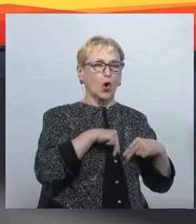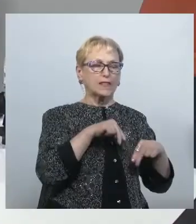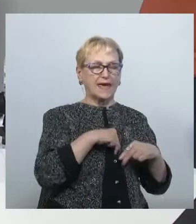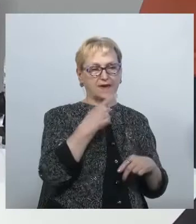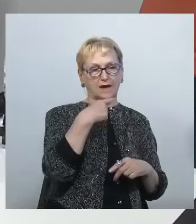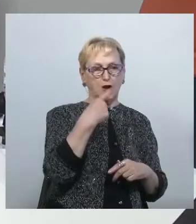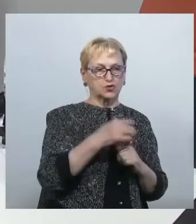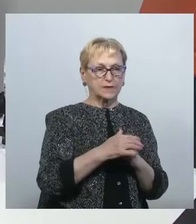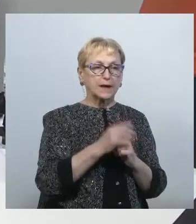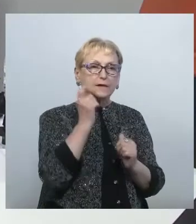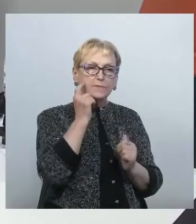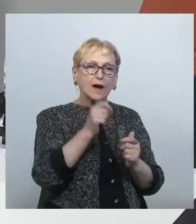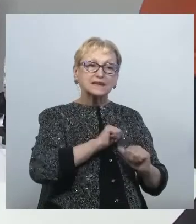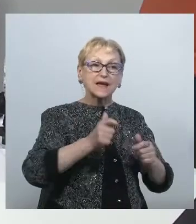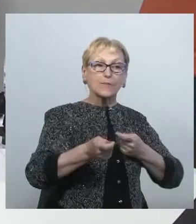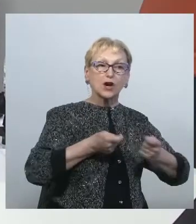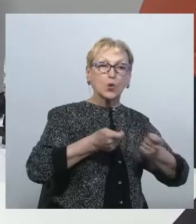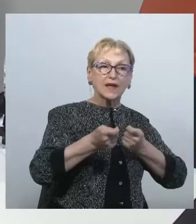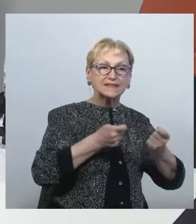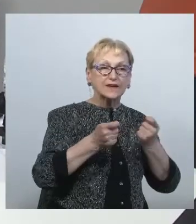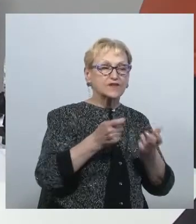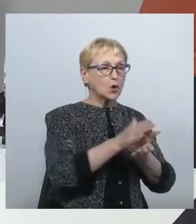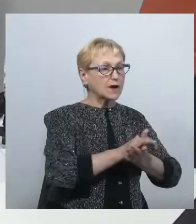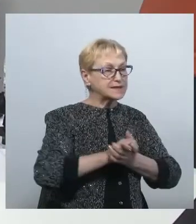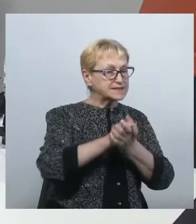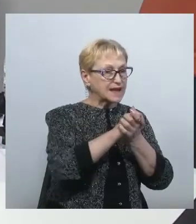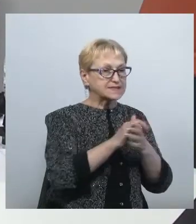mentioning. Do you remember that you said that the